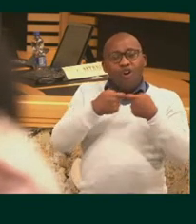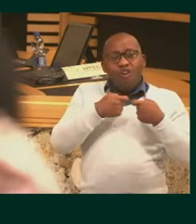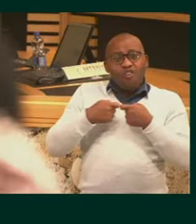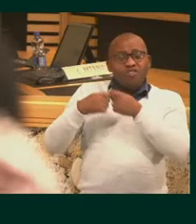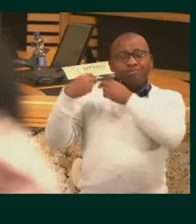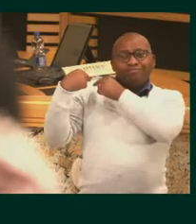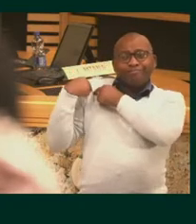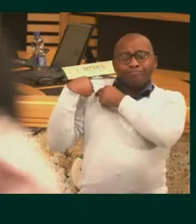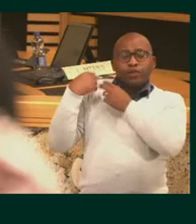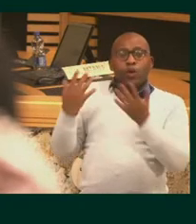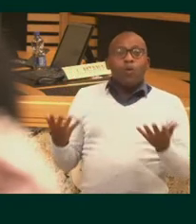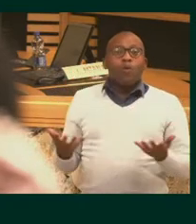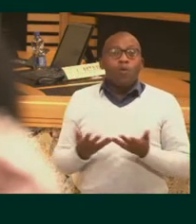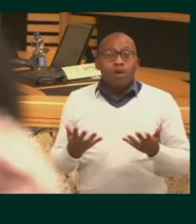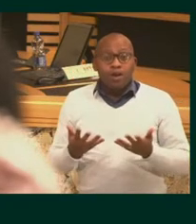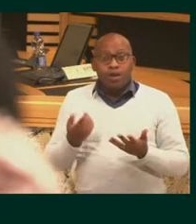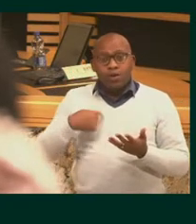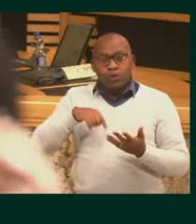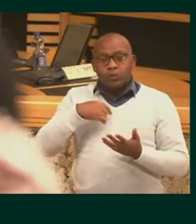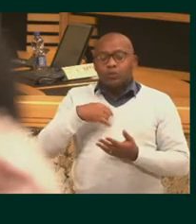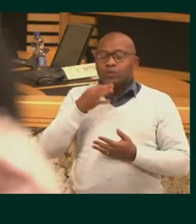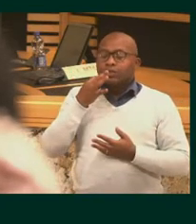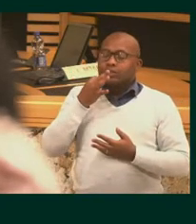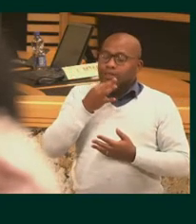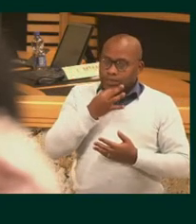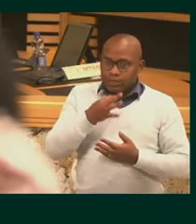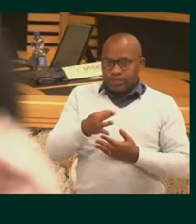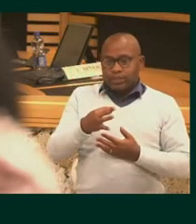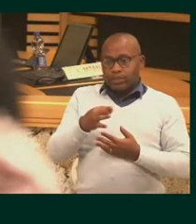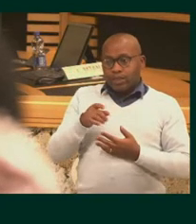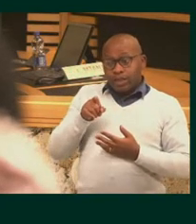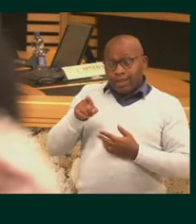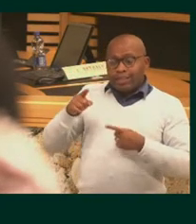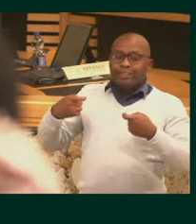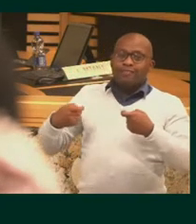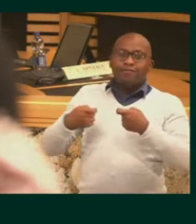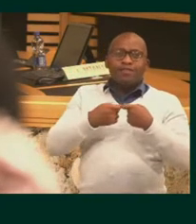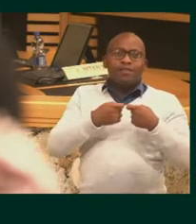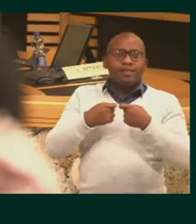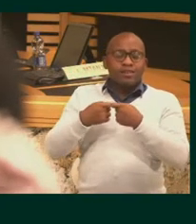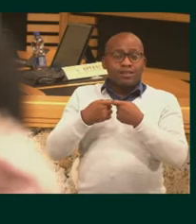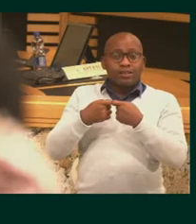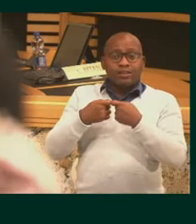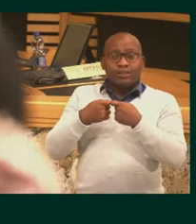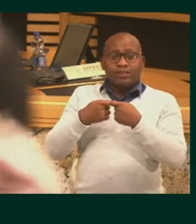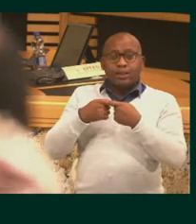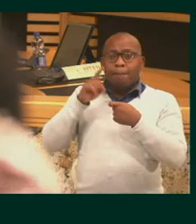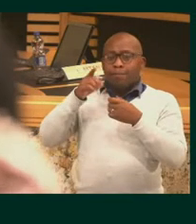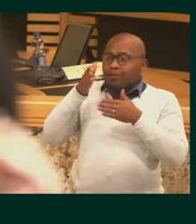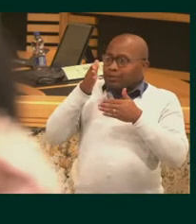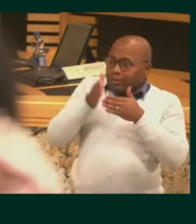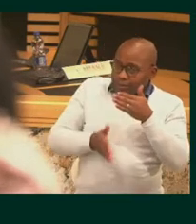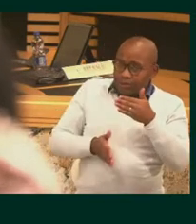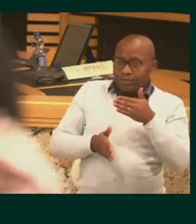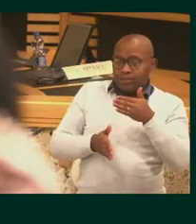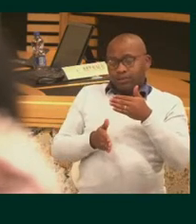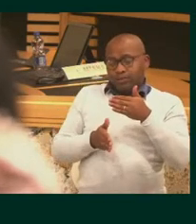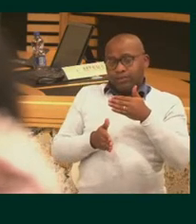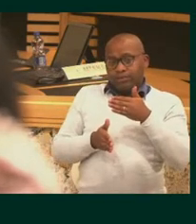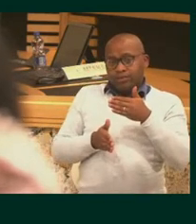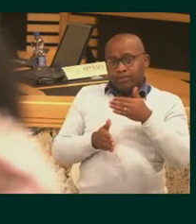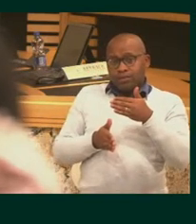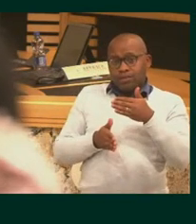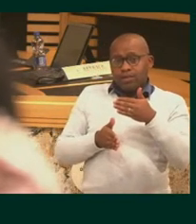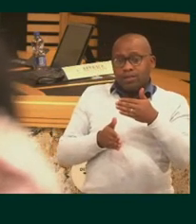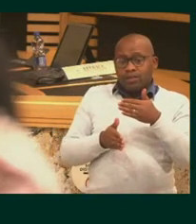oppressors and we affirm that the ability to end violence and Achieve lasting peace is within their hands no